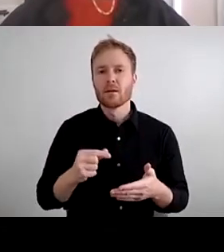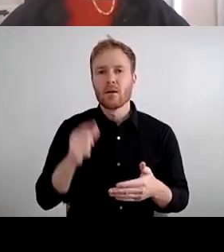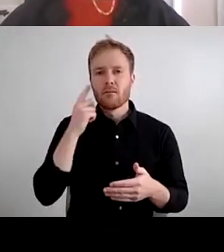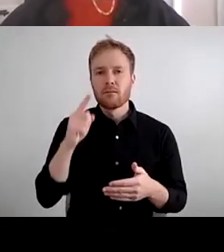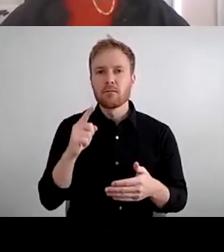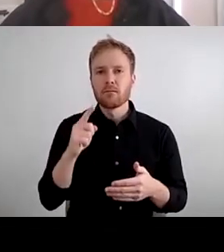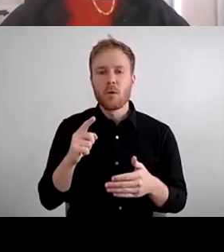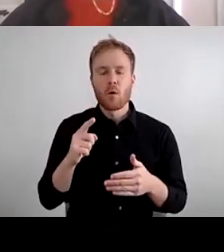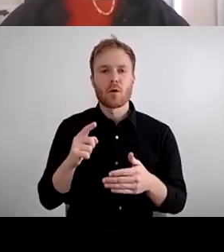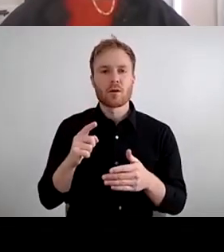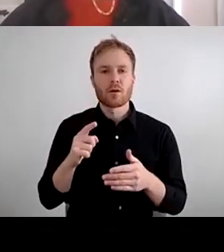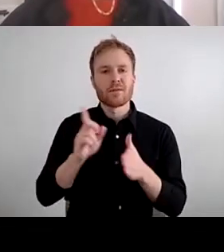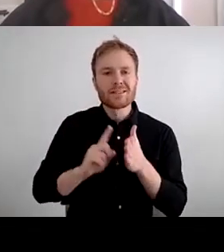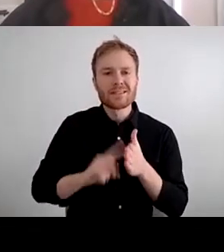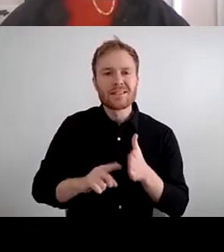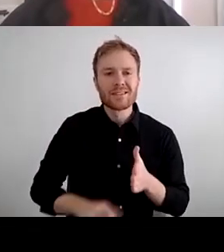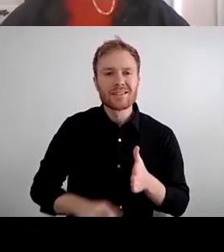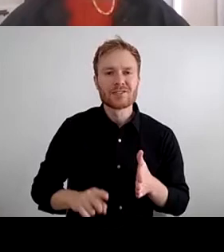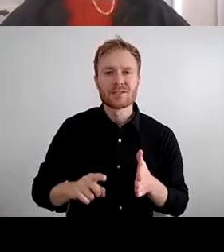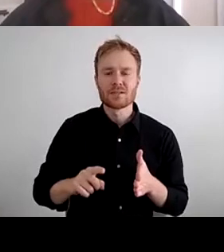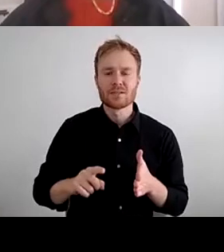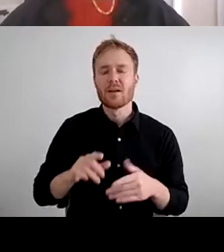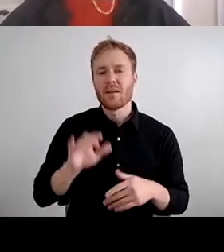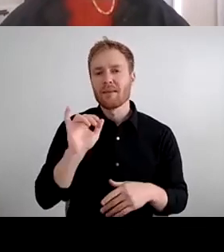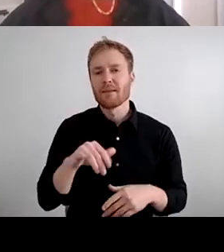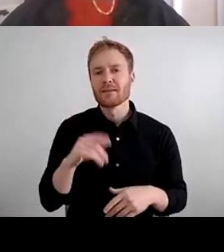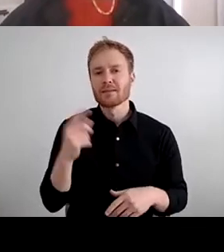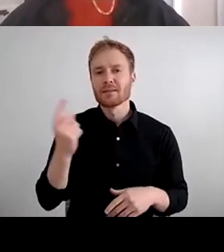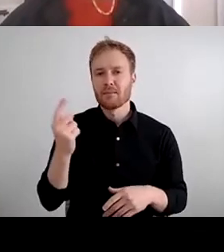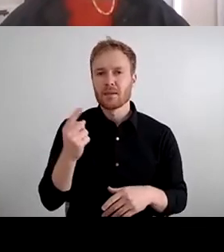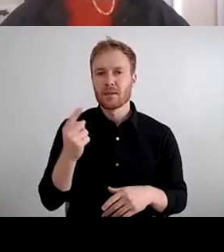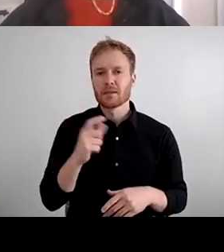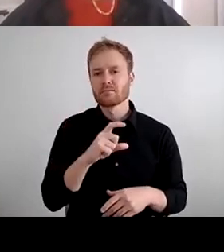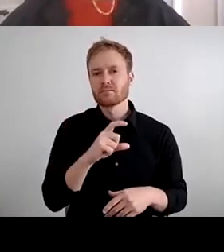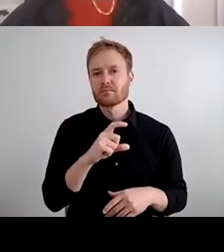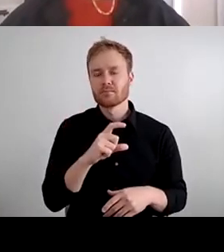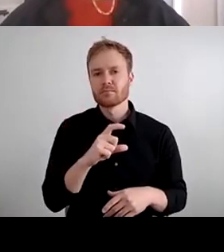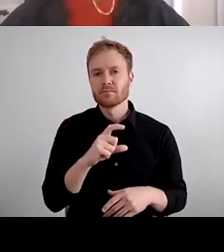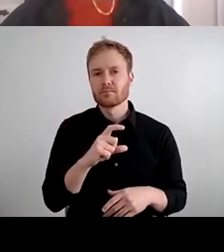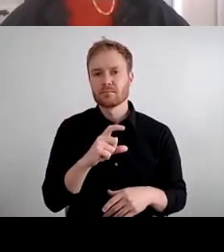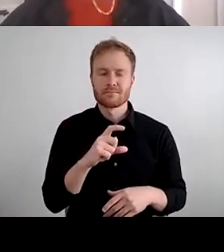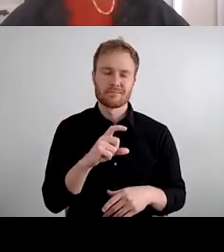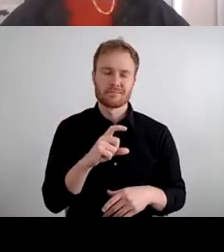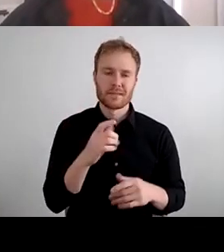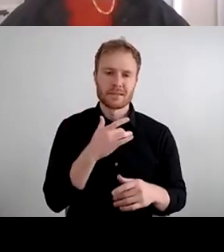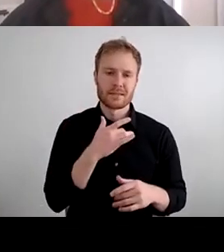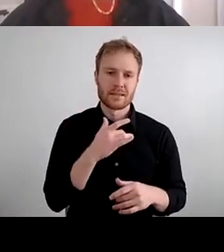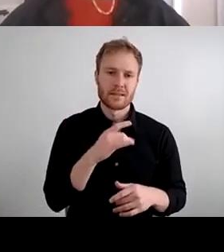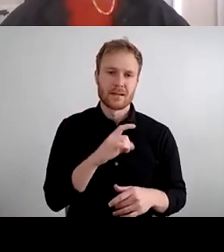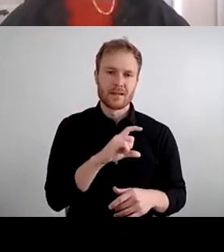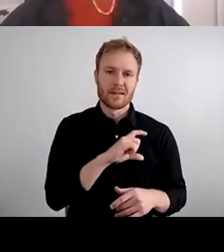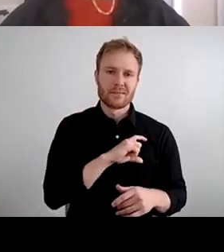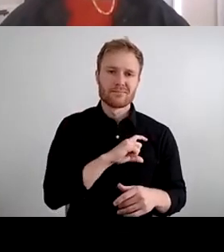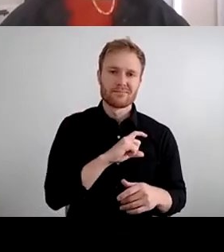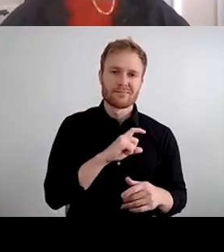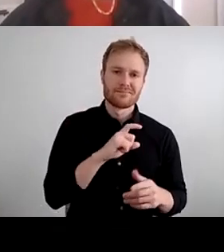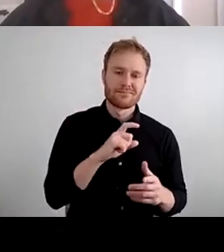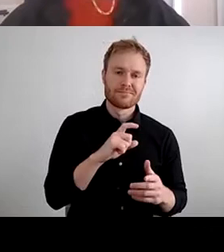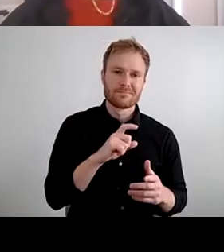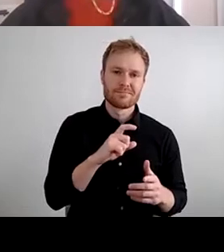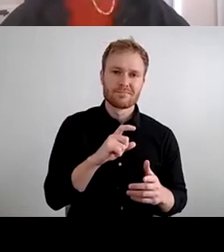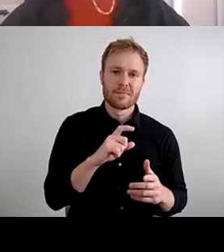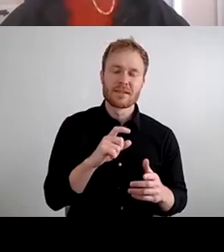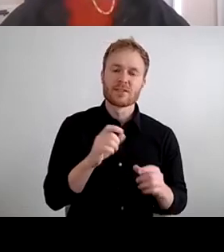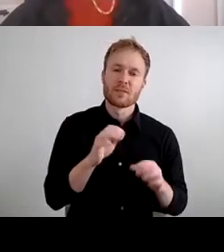And it's something that is, law enforcement sensitive, so we can't use typical, printing resources.